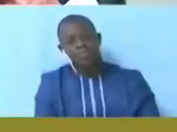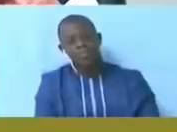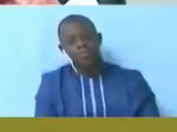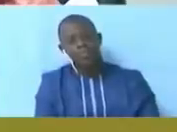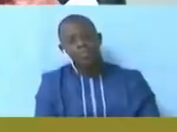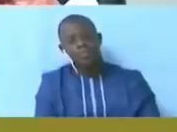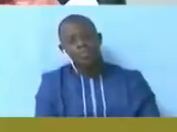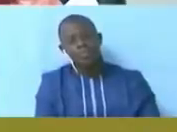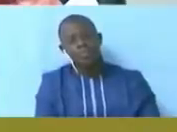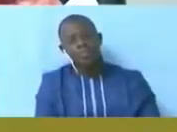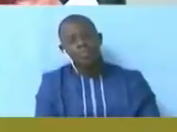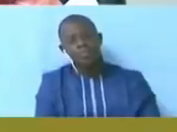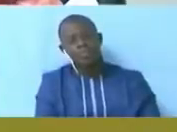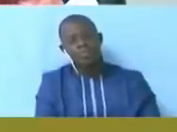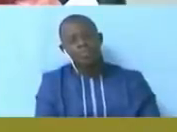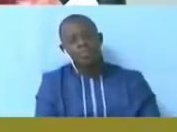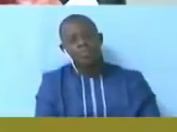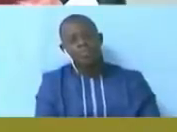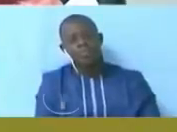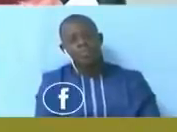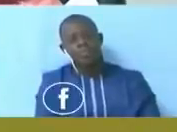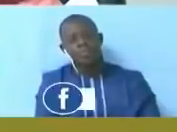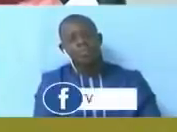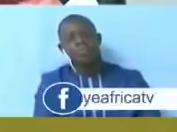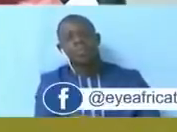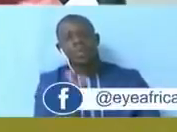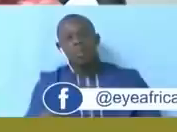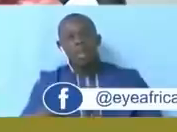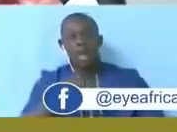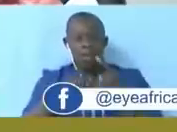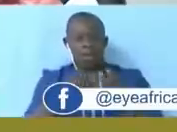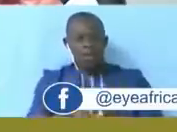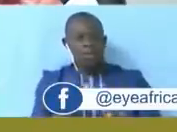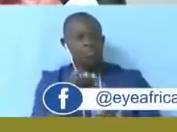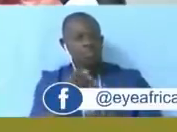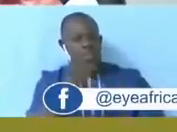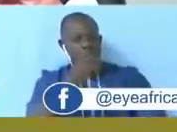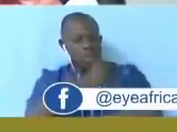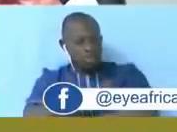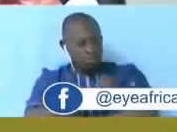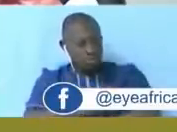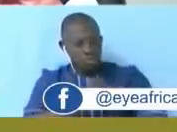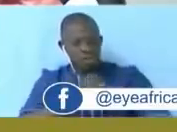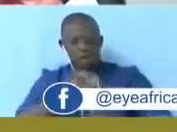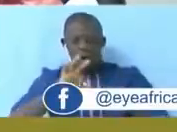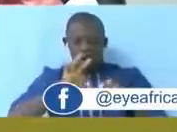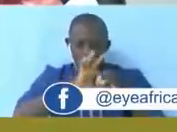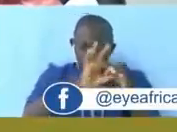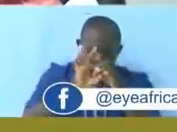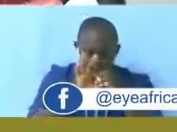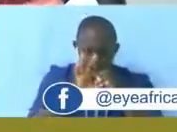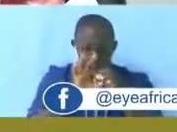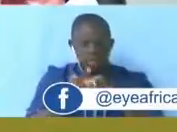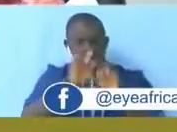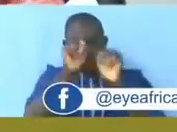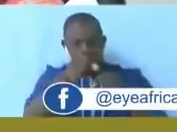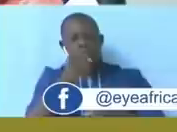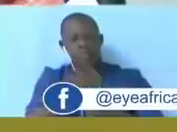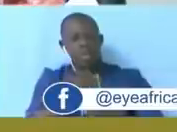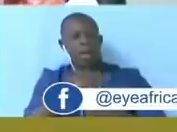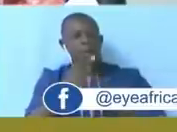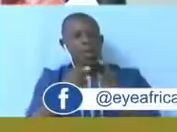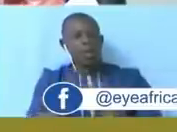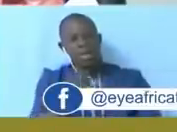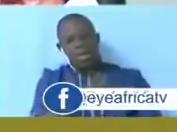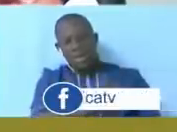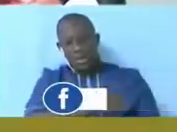lokoto luala fanala. As to whether or not a company or an organization can be charged with a criminal offense. For Kasene and